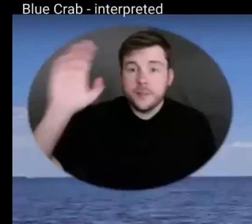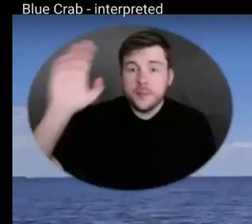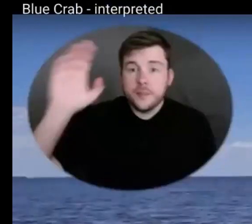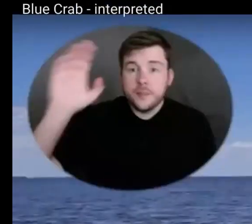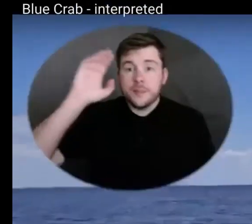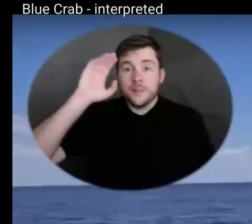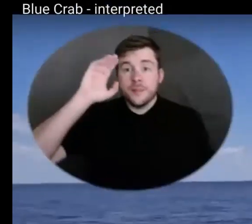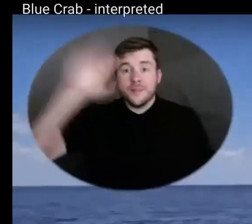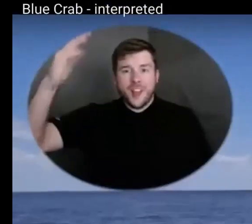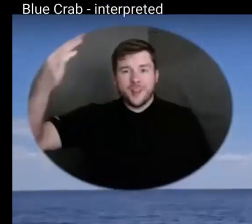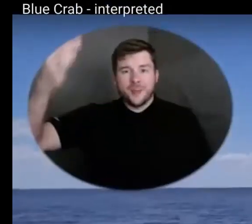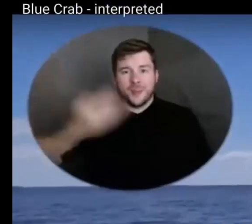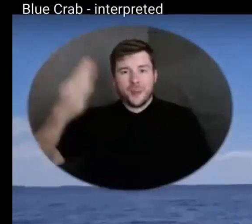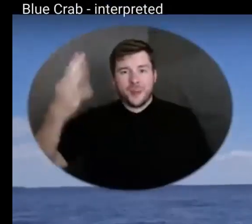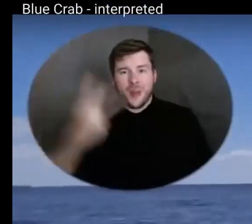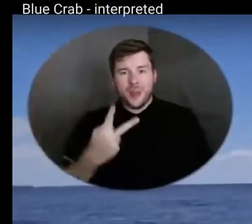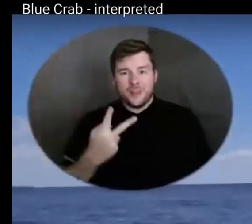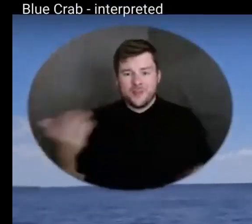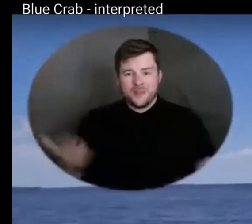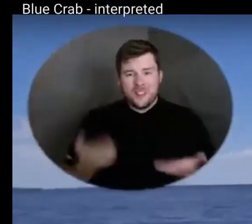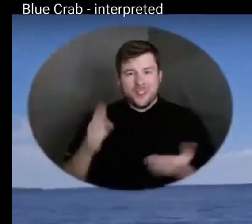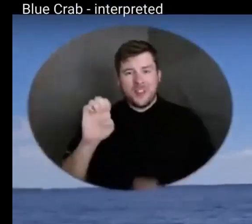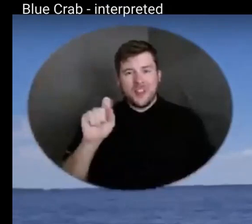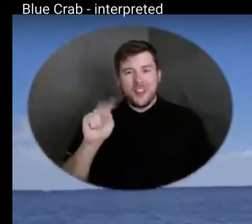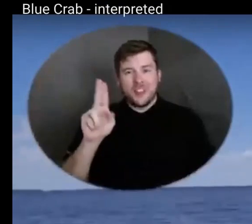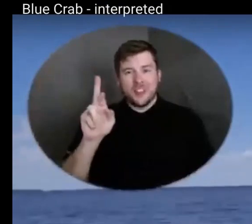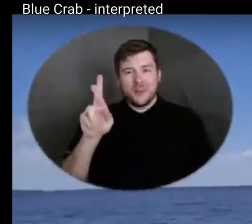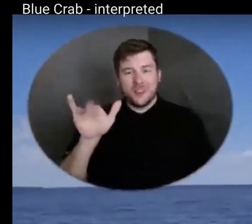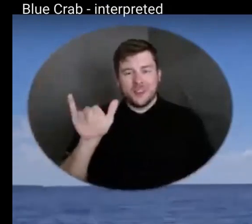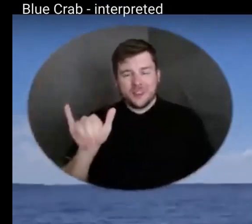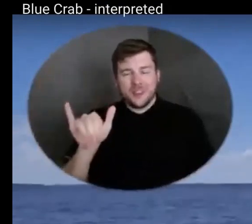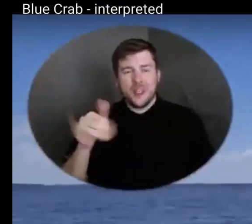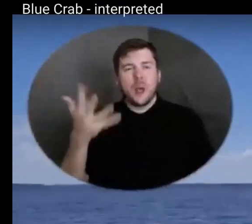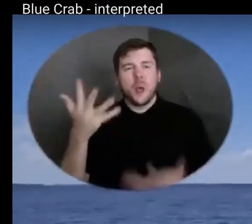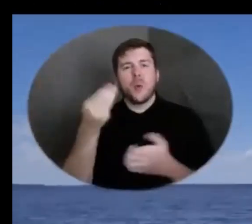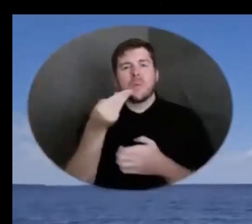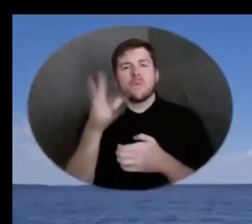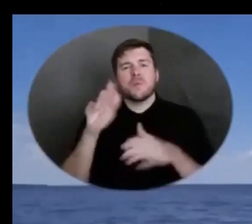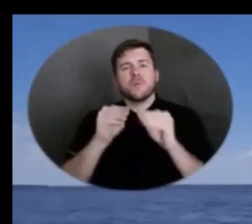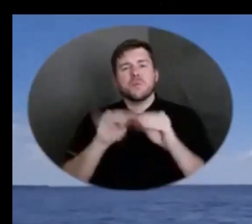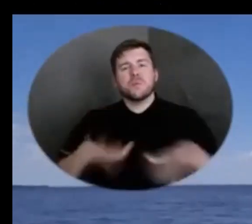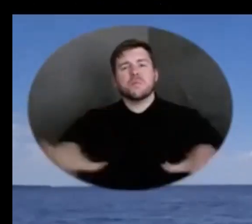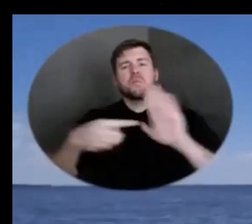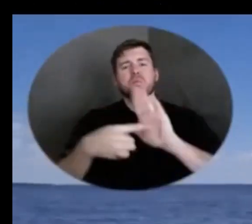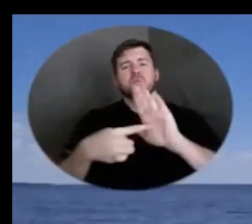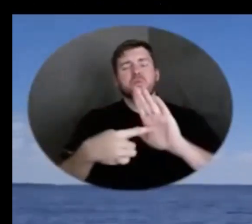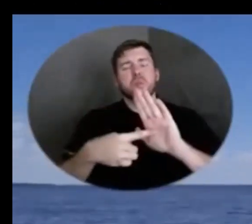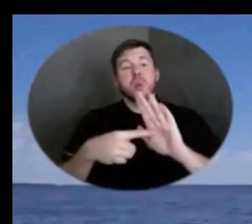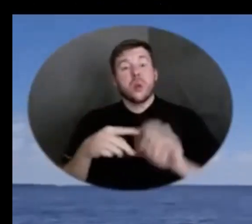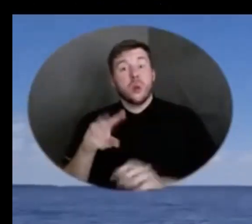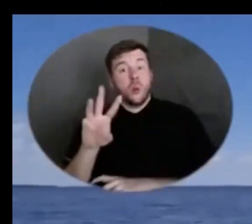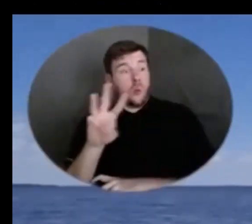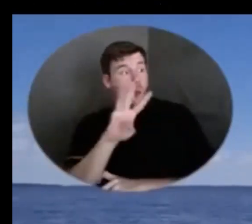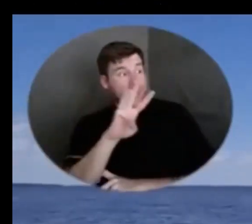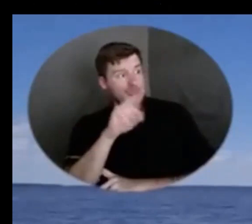Here we go. Hey guys, welcome back out to the estuary where we are out here, and kind of give you a few more land pointers here.